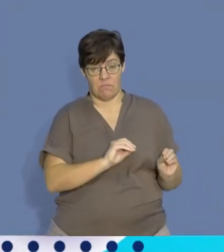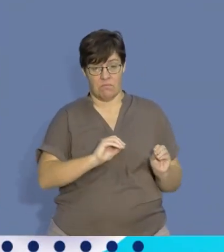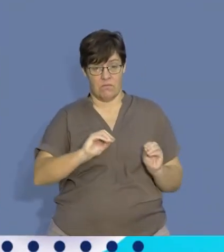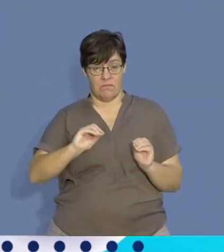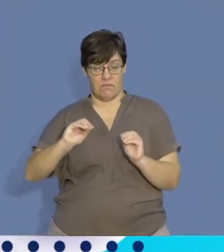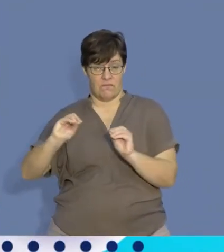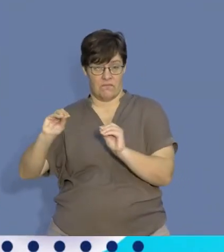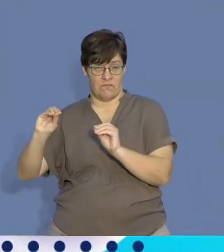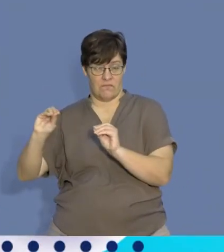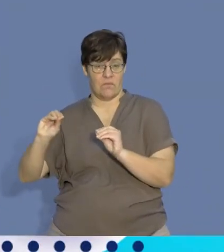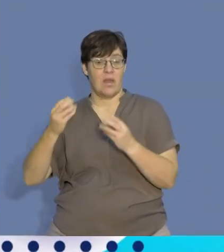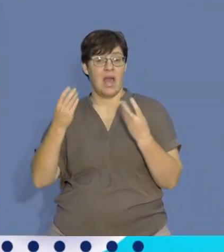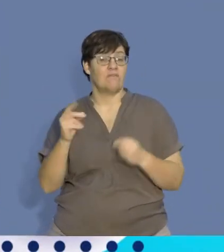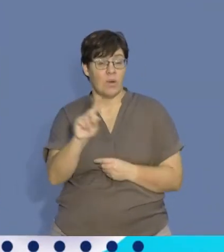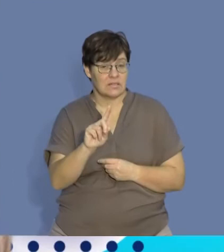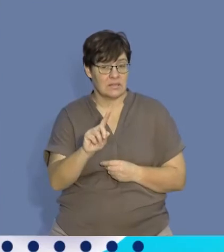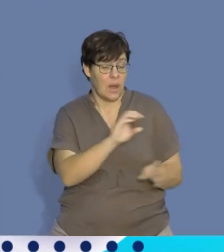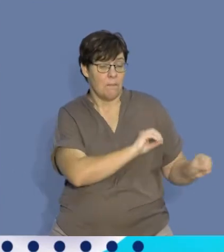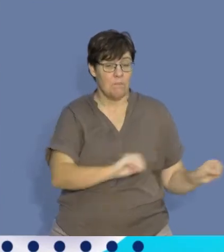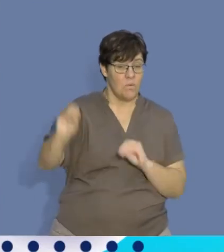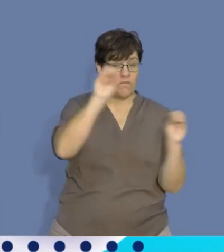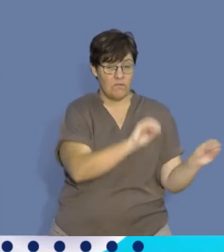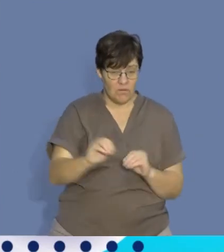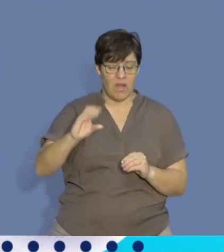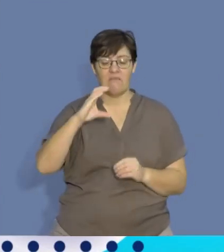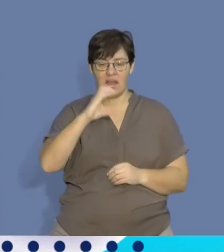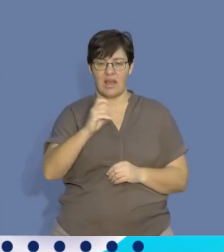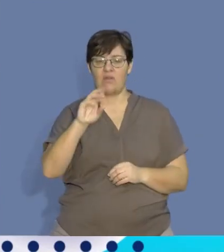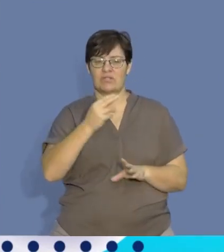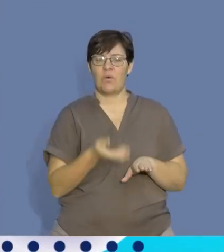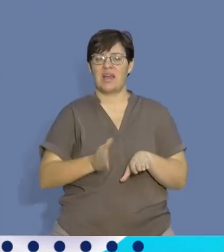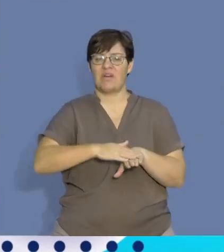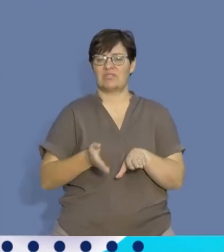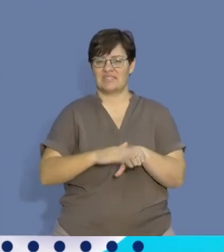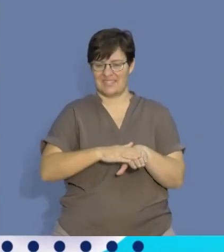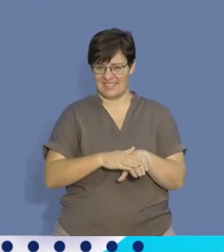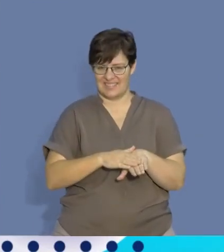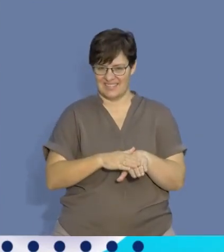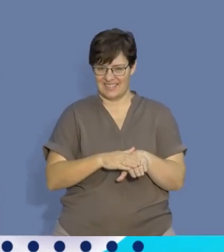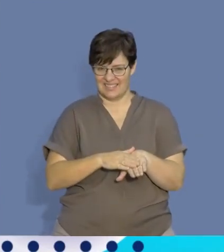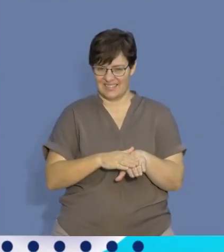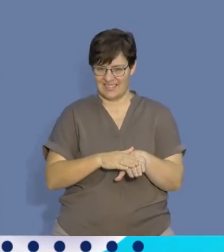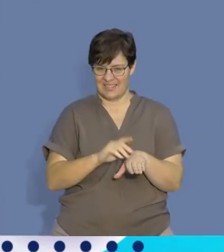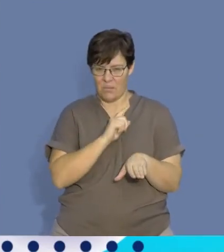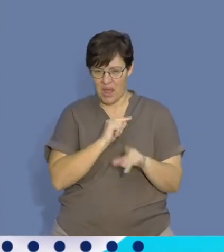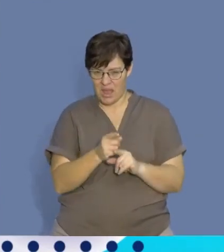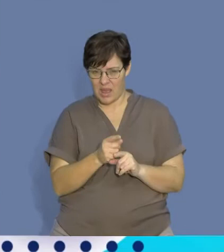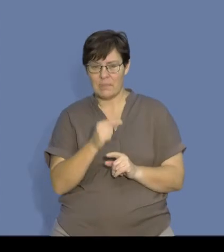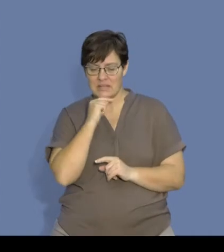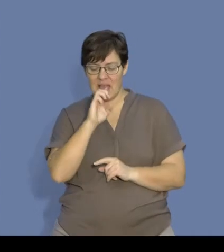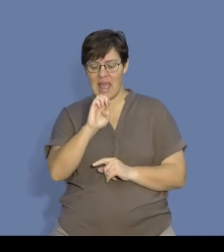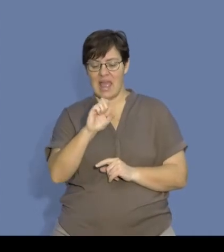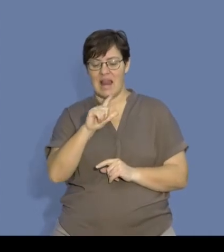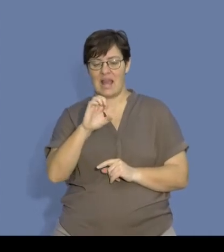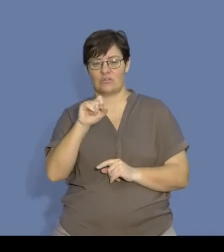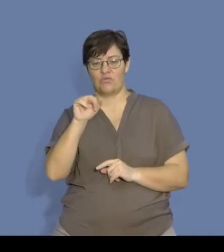have current. Current is the flow of charge. Now, I've just been calling them electrons.